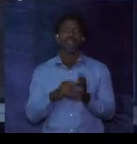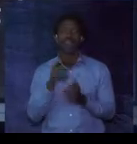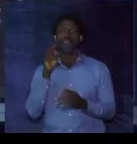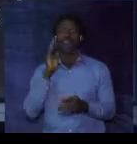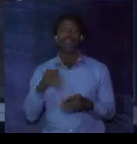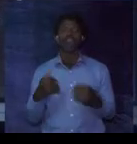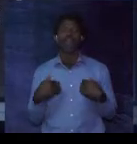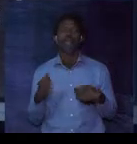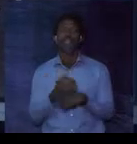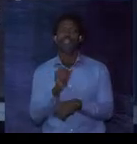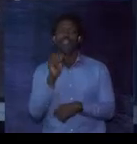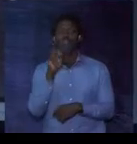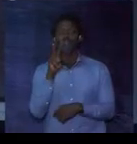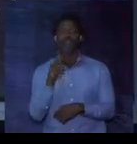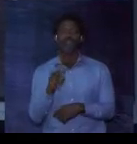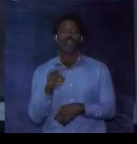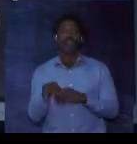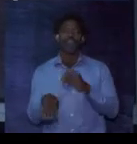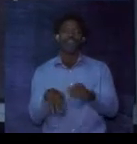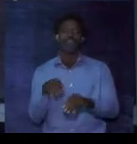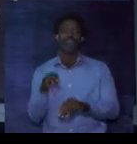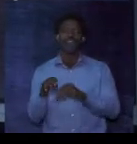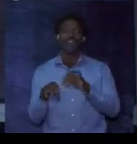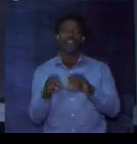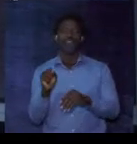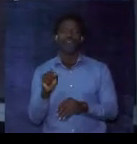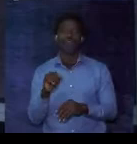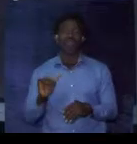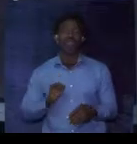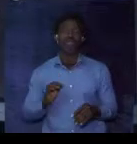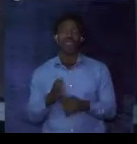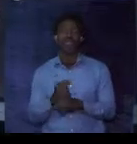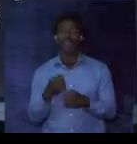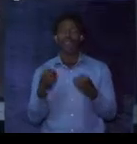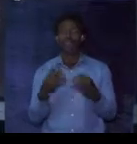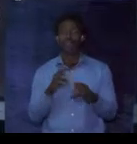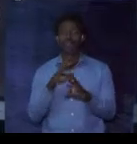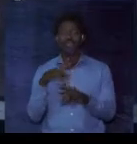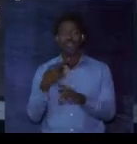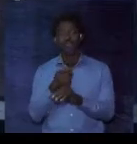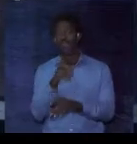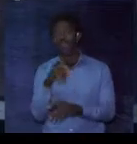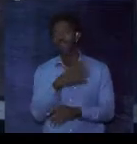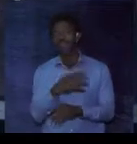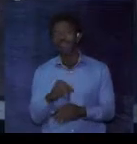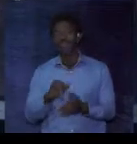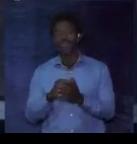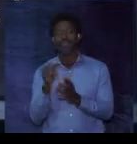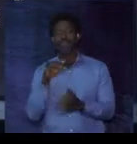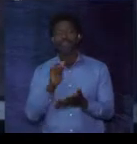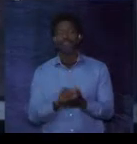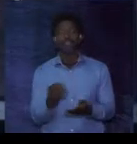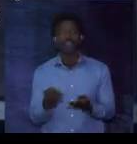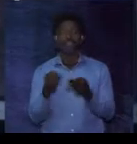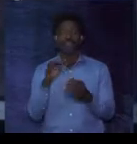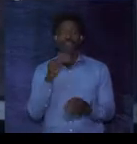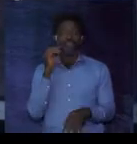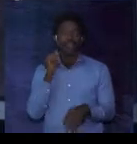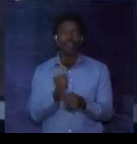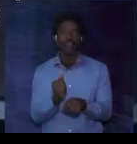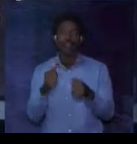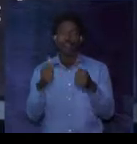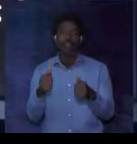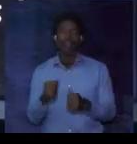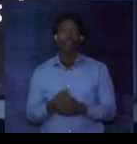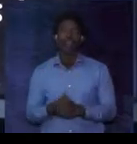taken 12 footsteps. Well, I got a lot of responses from some of you, and for those of you that submitted your assignment, I say,